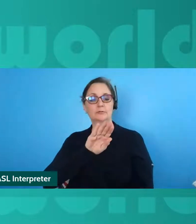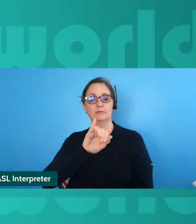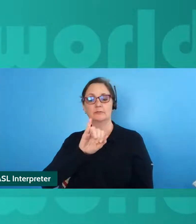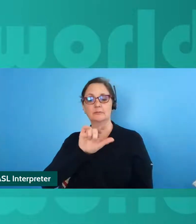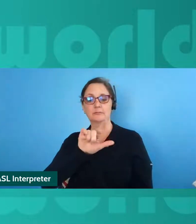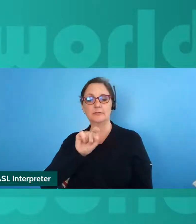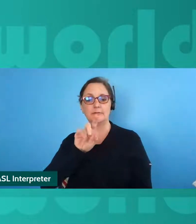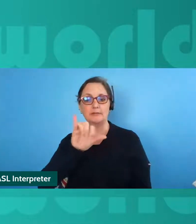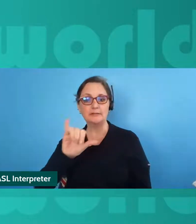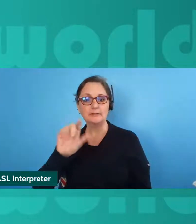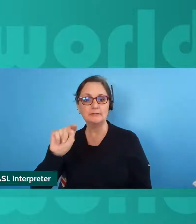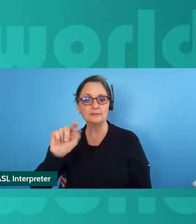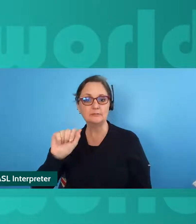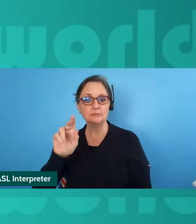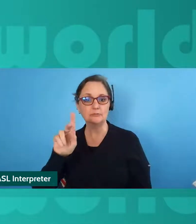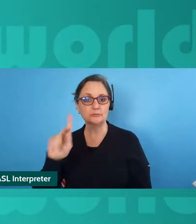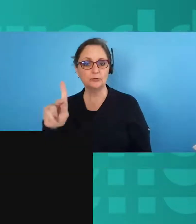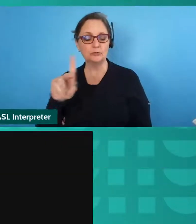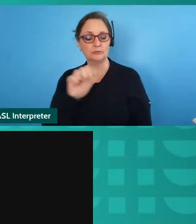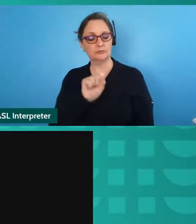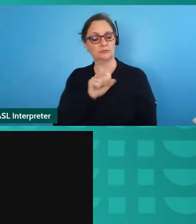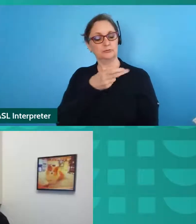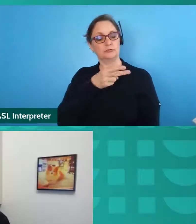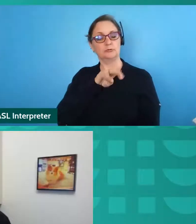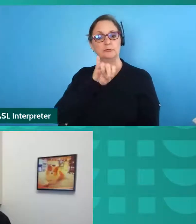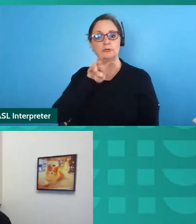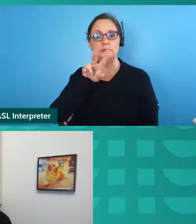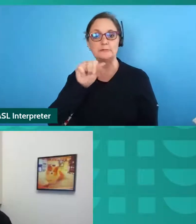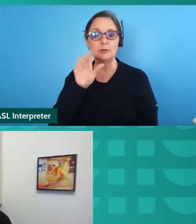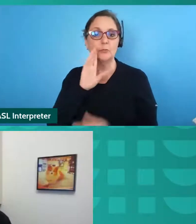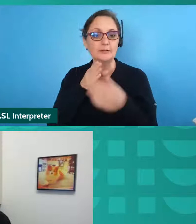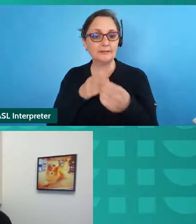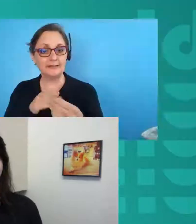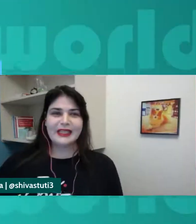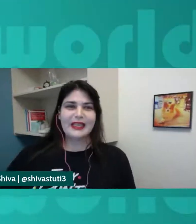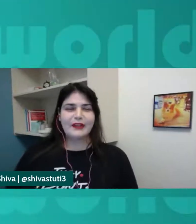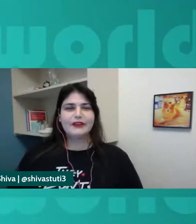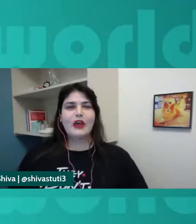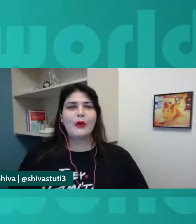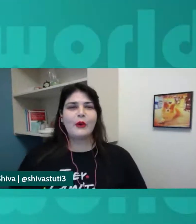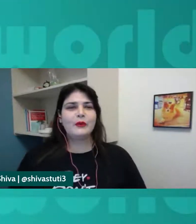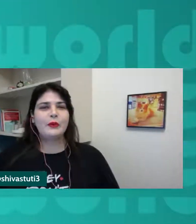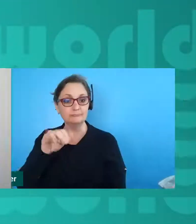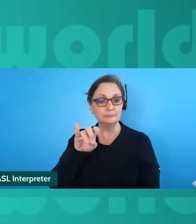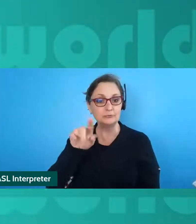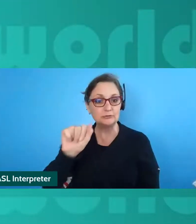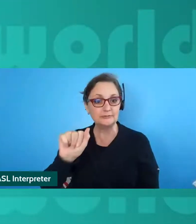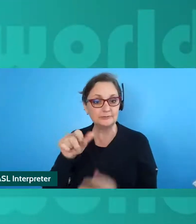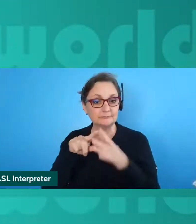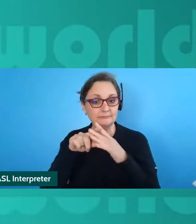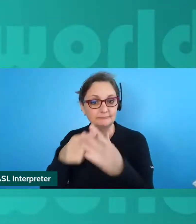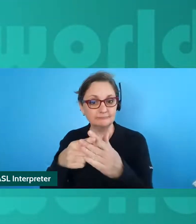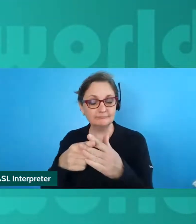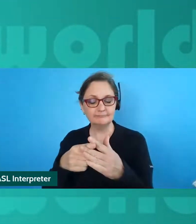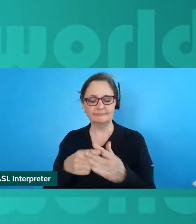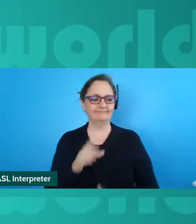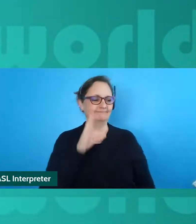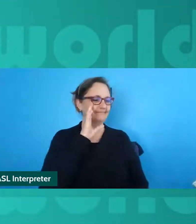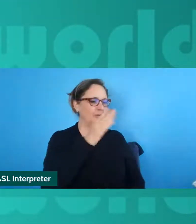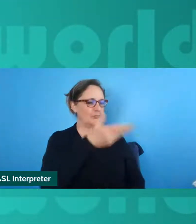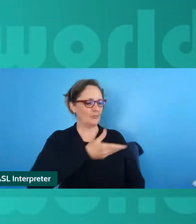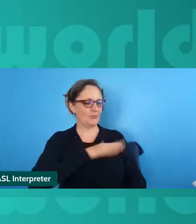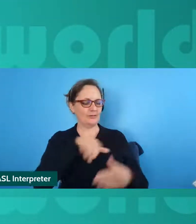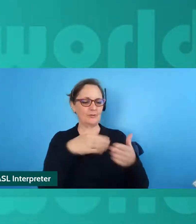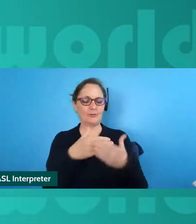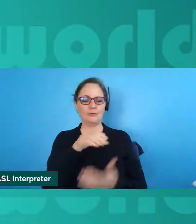by Shiva. So let me hand over to Shiva to take it away. Hello and welcome everybody to the